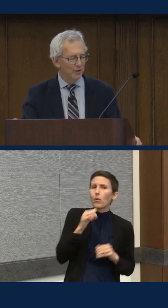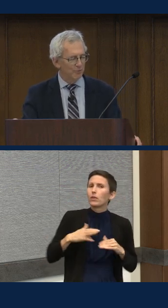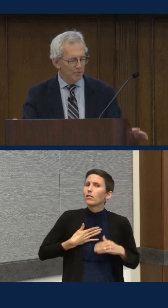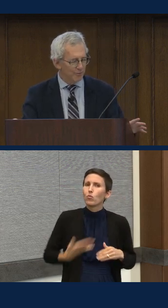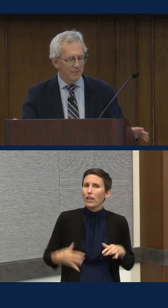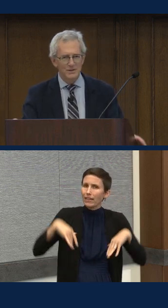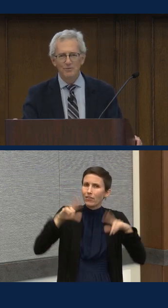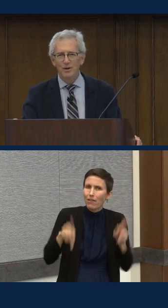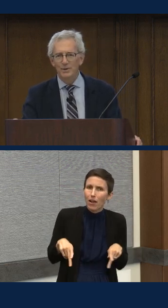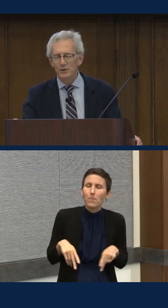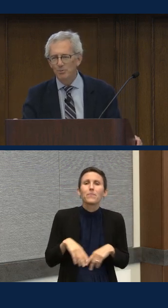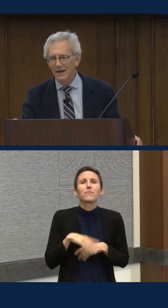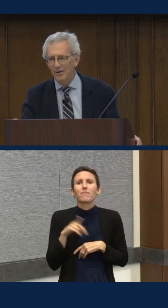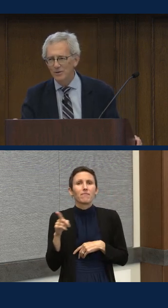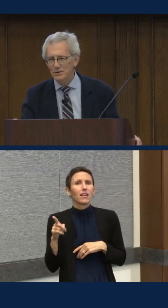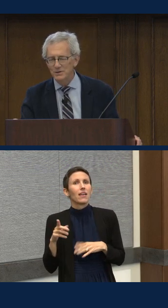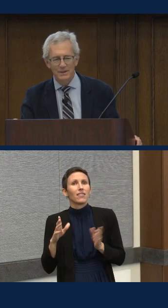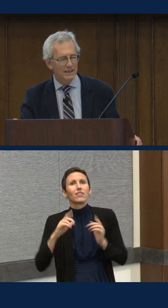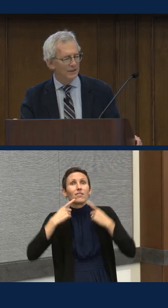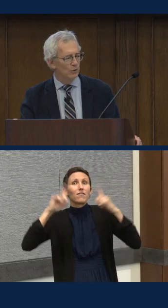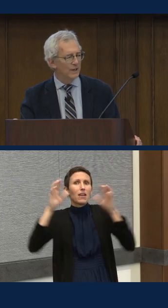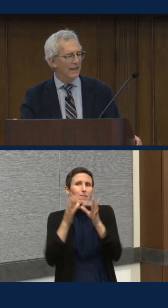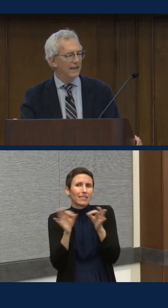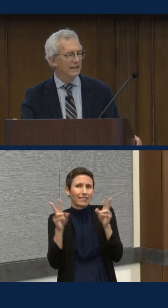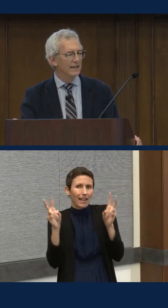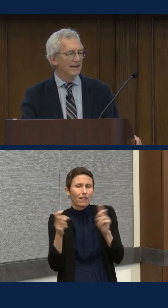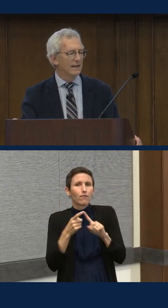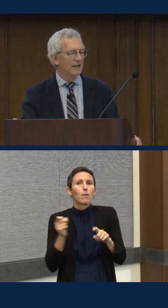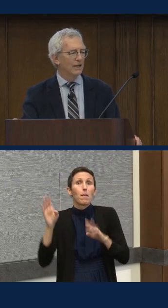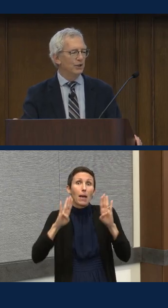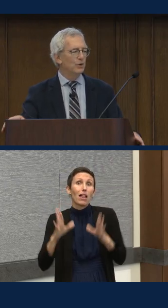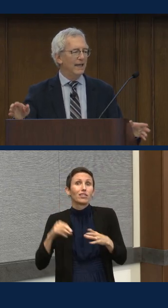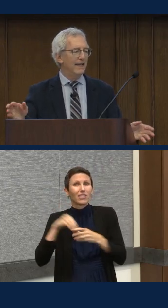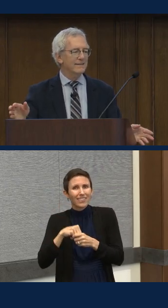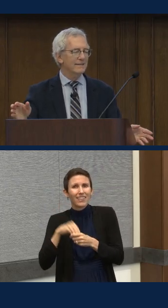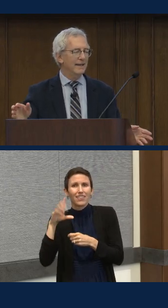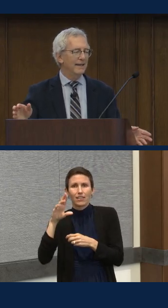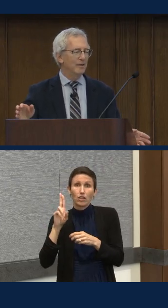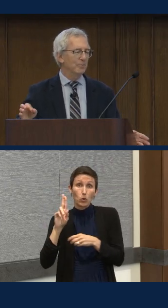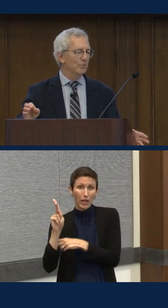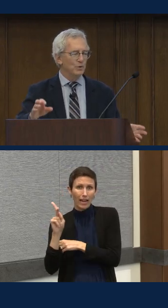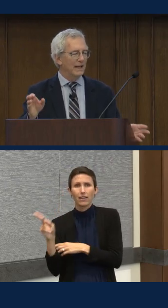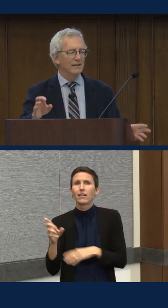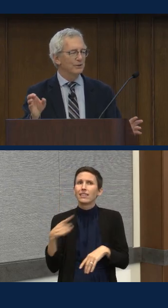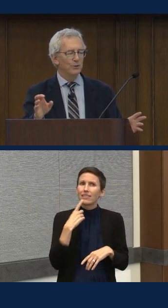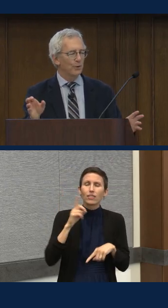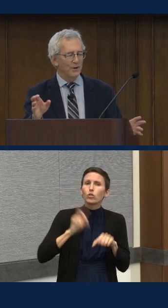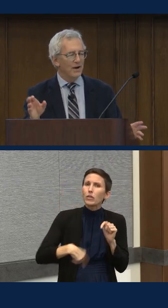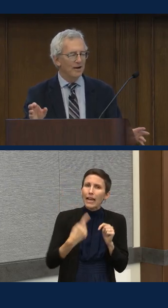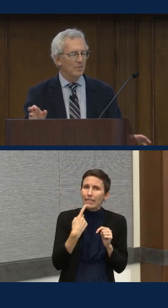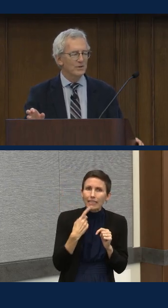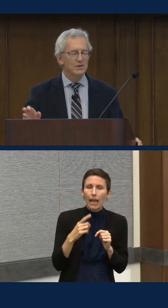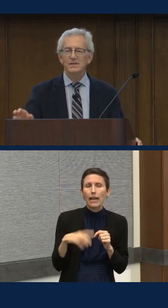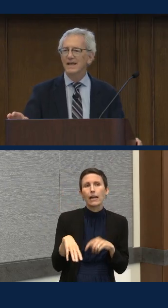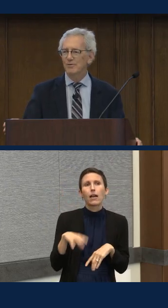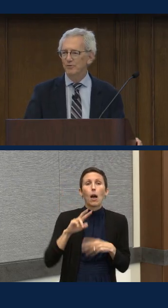in the field from a famous developmental biologist in the UK, you can't say a mutation or a knockout mouse doesn't have a